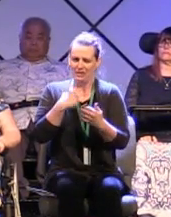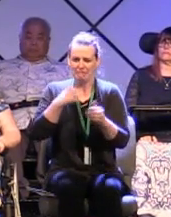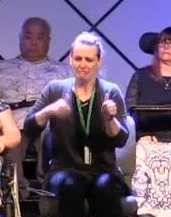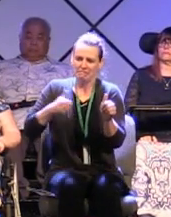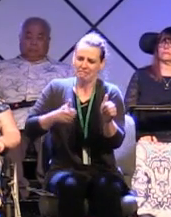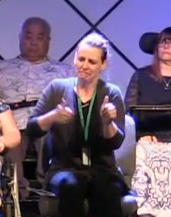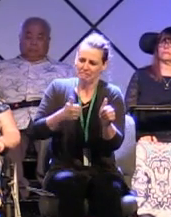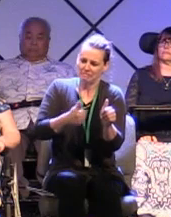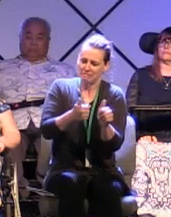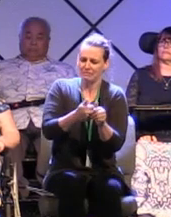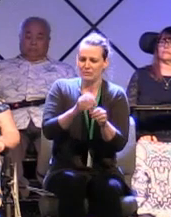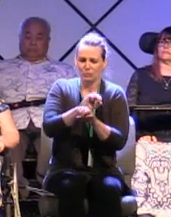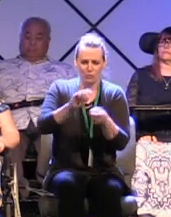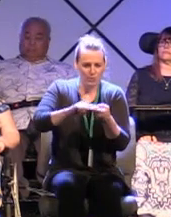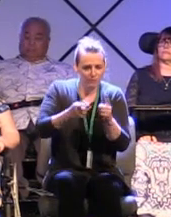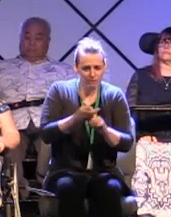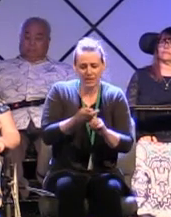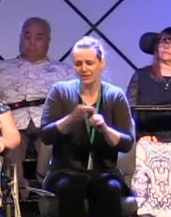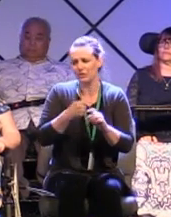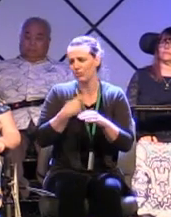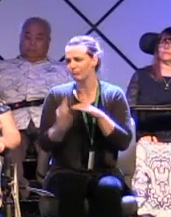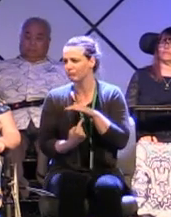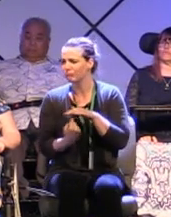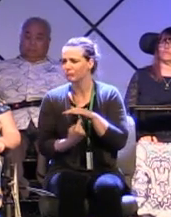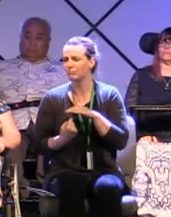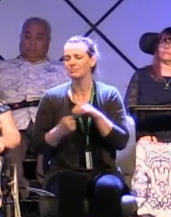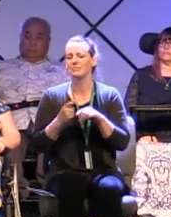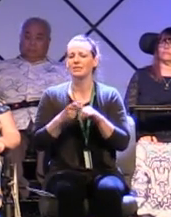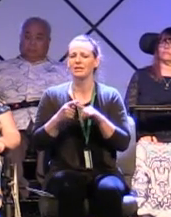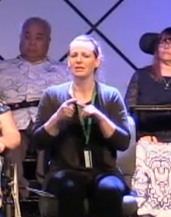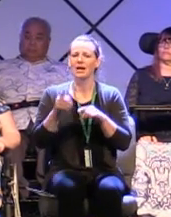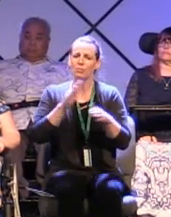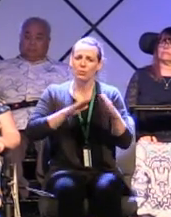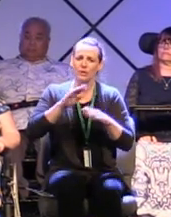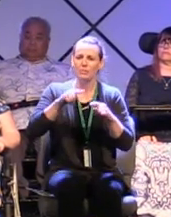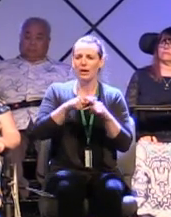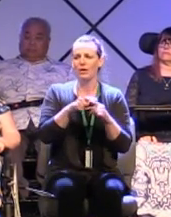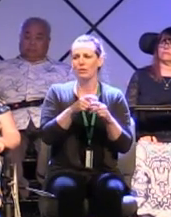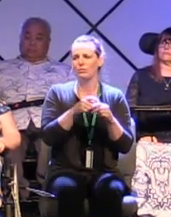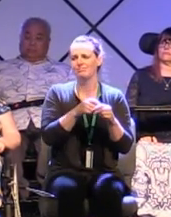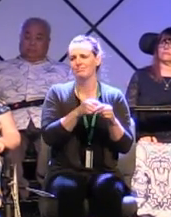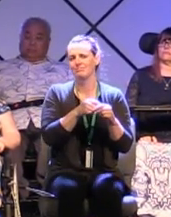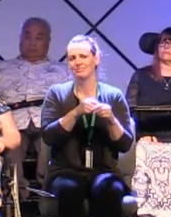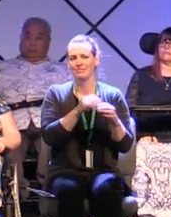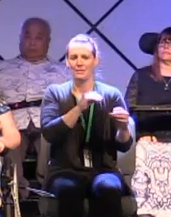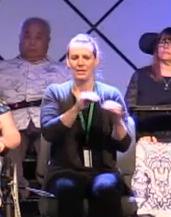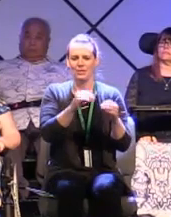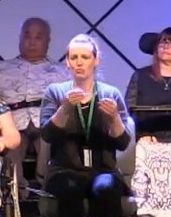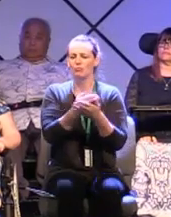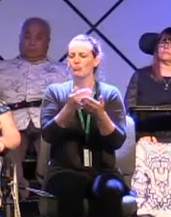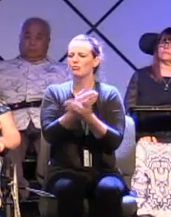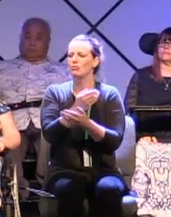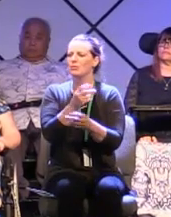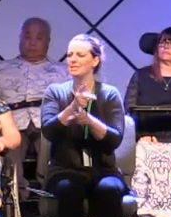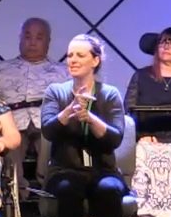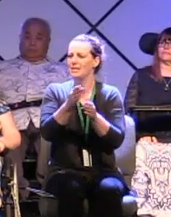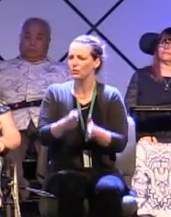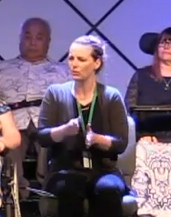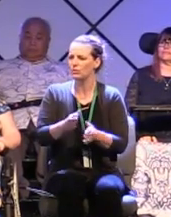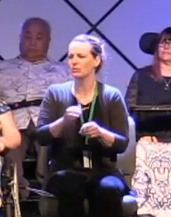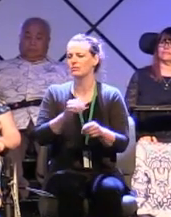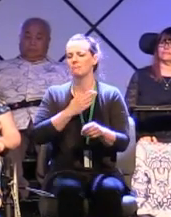academically, that I won't make friends, that I'll be lonely. But I'm also worried about managing my new caretakers, my